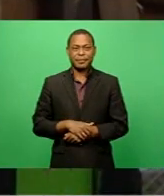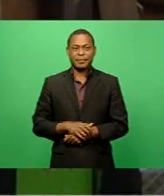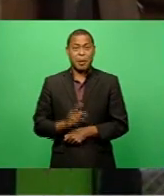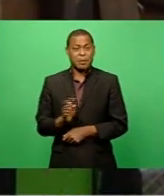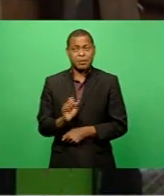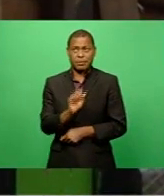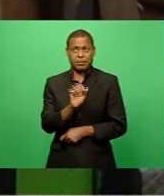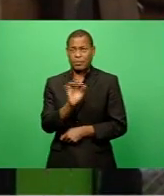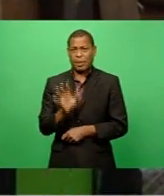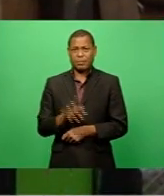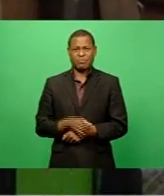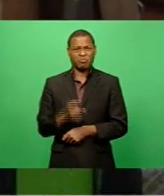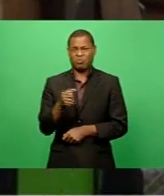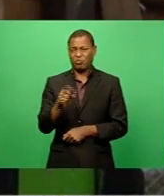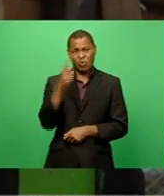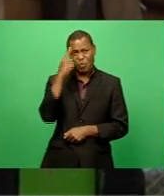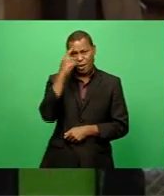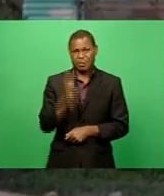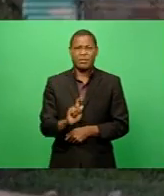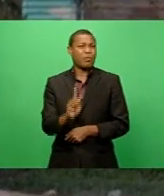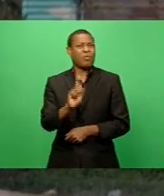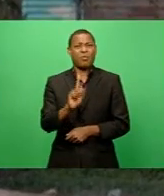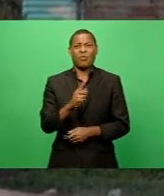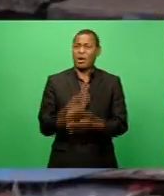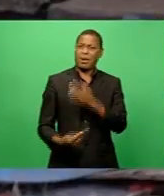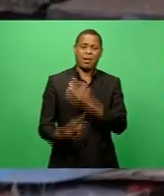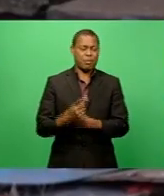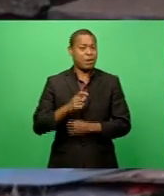no idea what the next hour would bring.